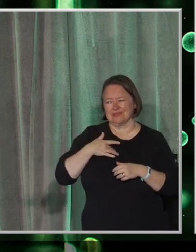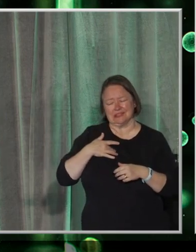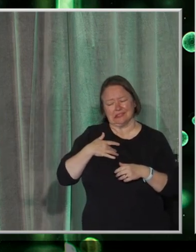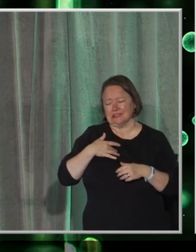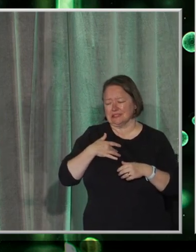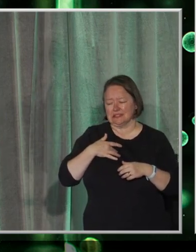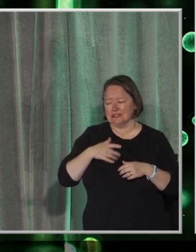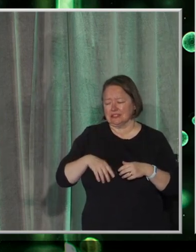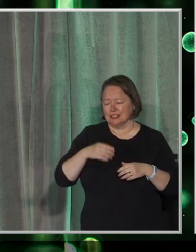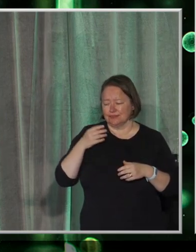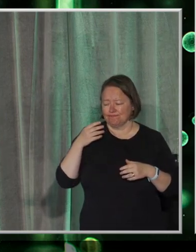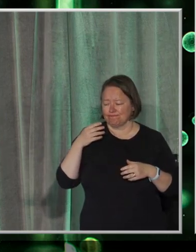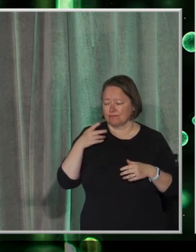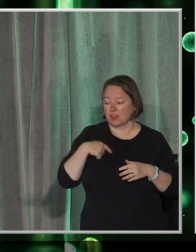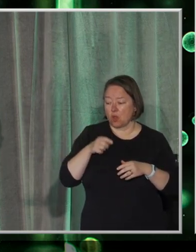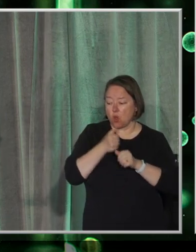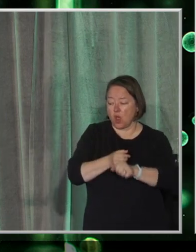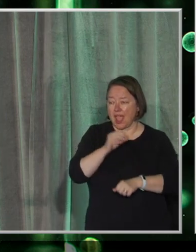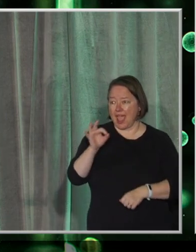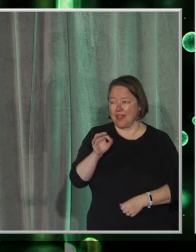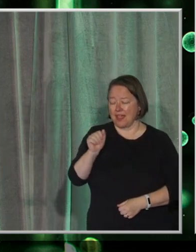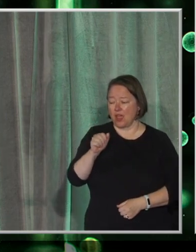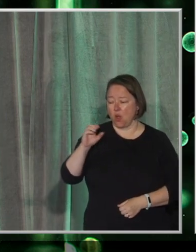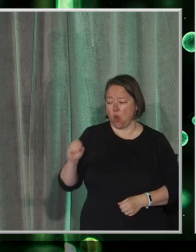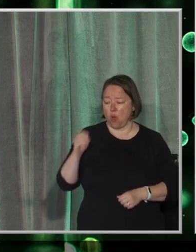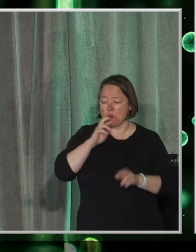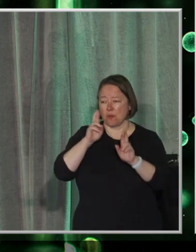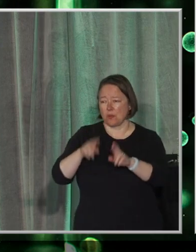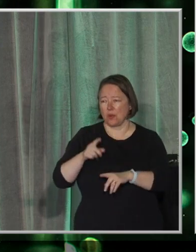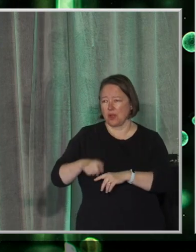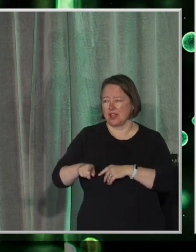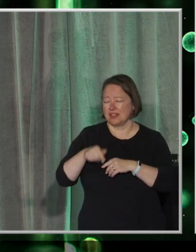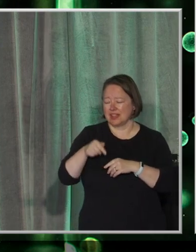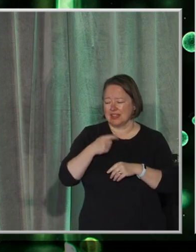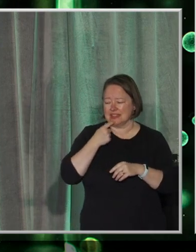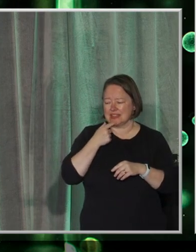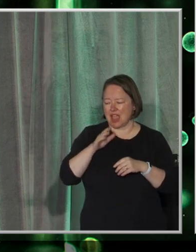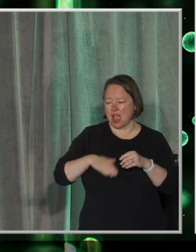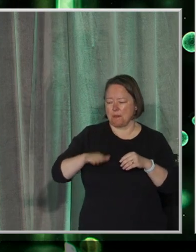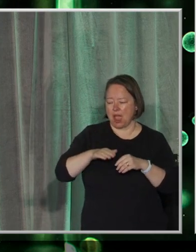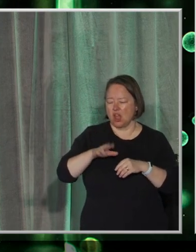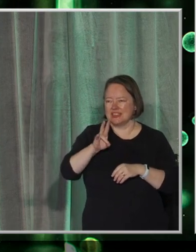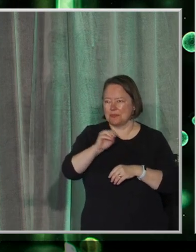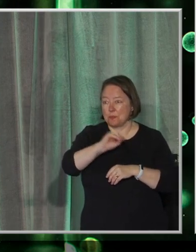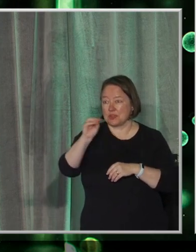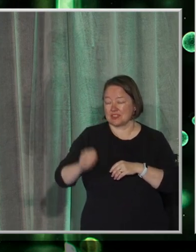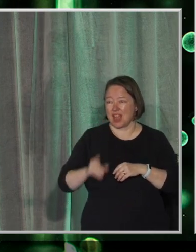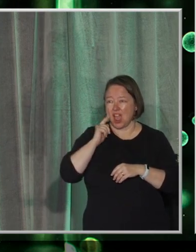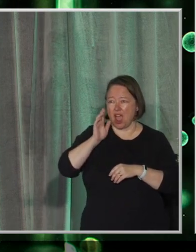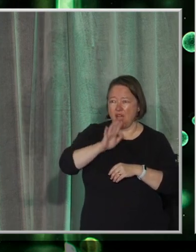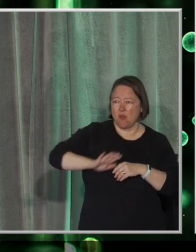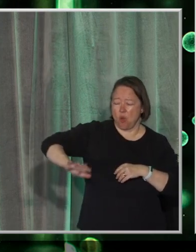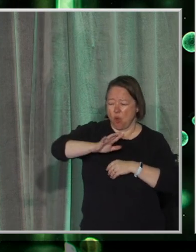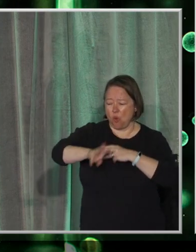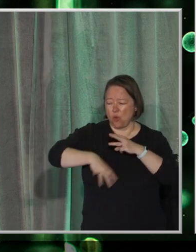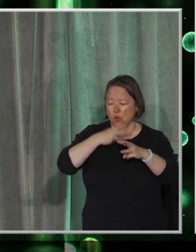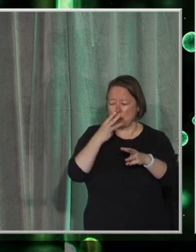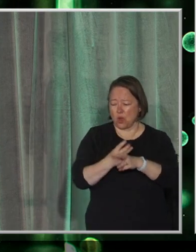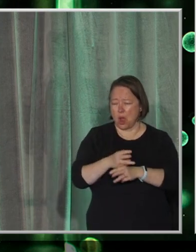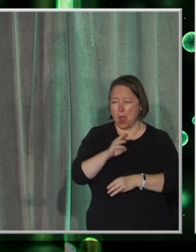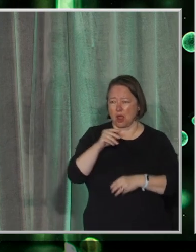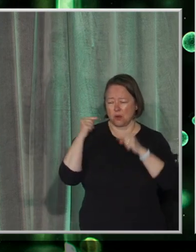and Agriculture Organization 2021 report, they say that above 70% of the global soybean and maize